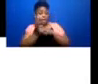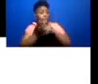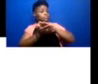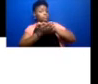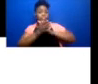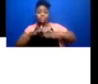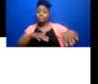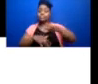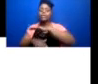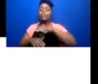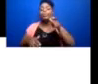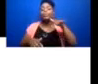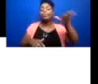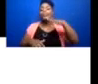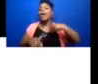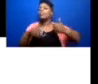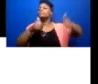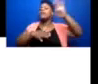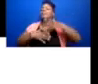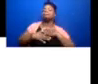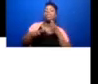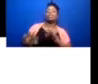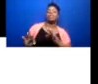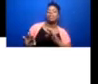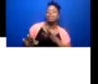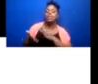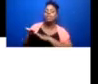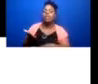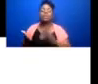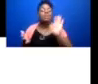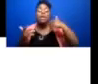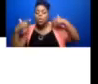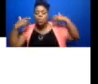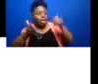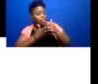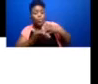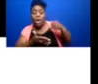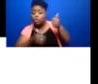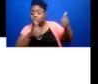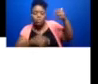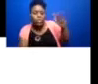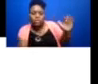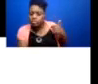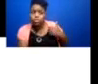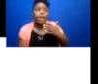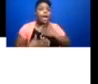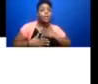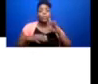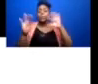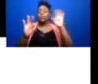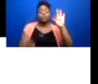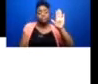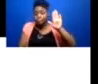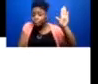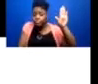I do not want to help white supremacy relax. But when it comes to